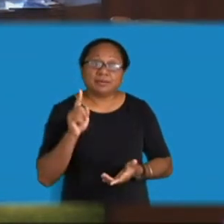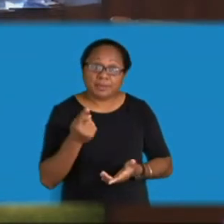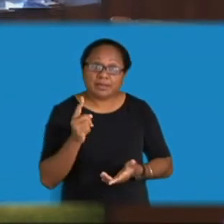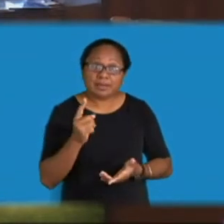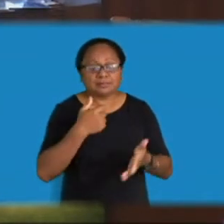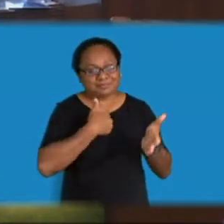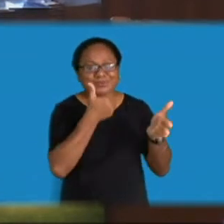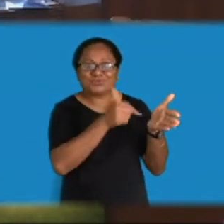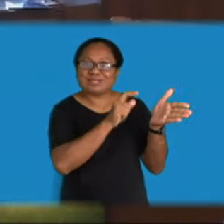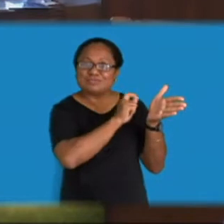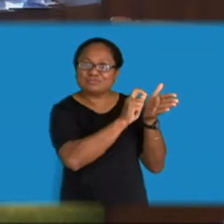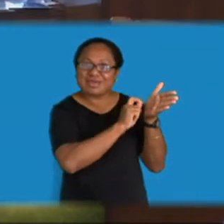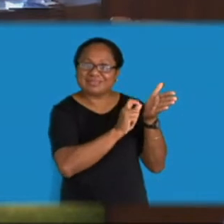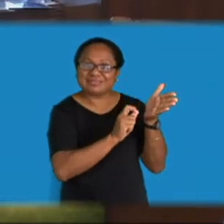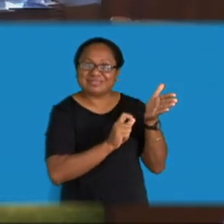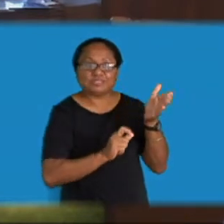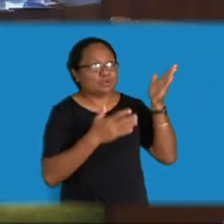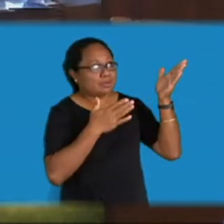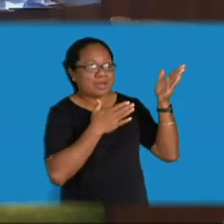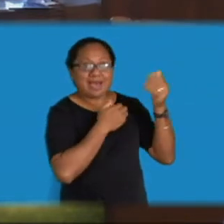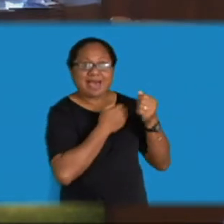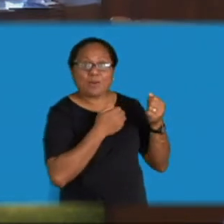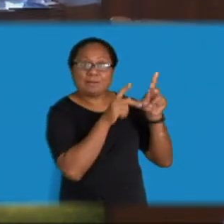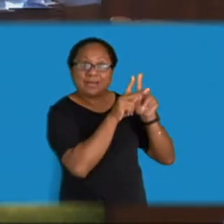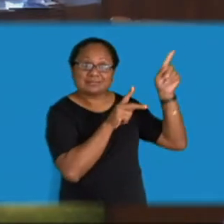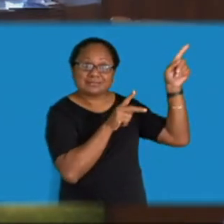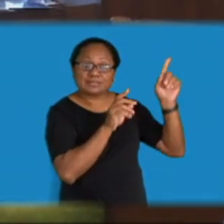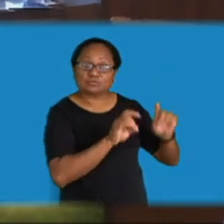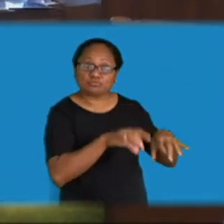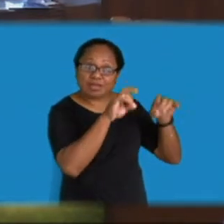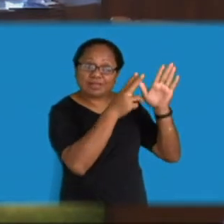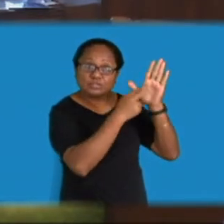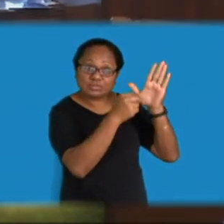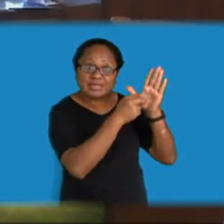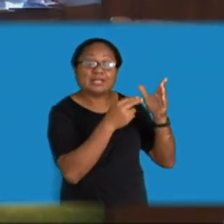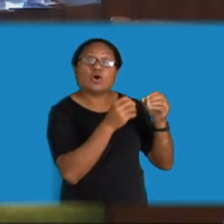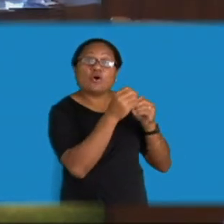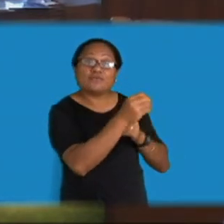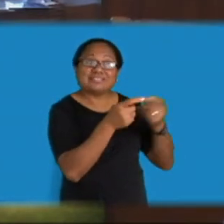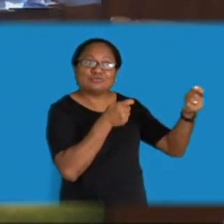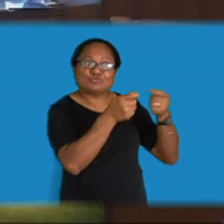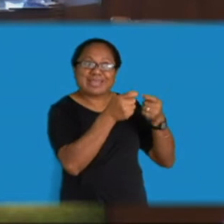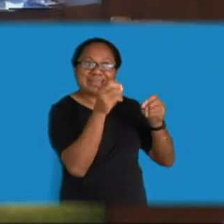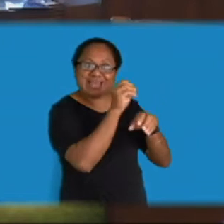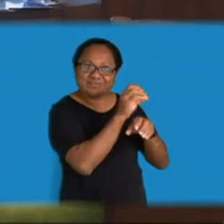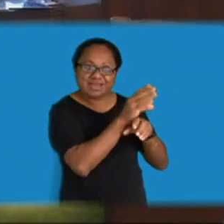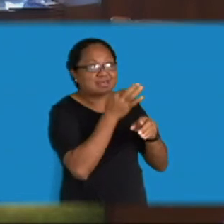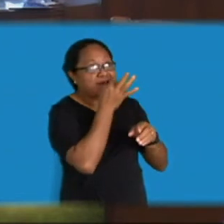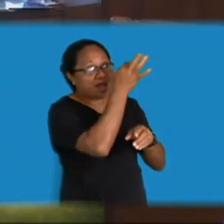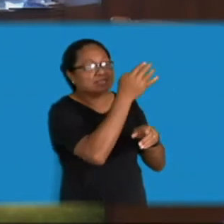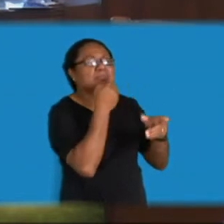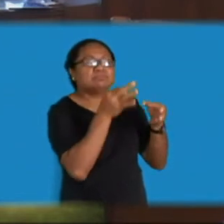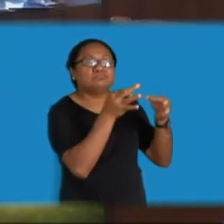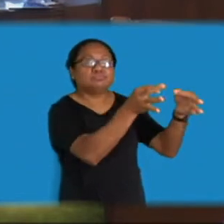written to my counterparts in Australia and New Zealand and to the Office of the Chief Trade Advisor requesting for a